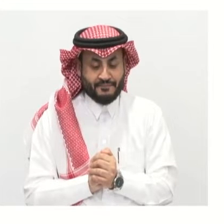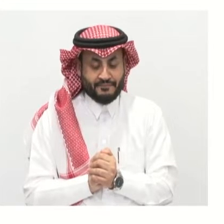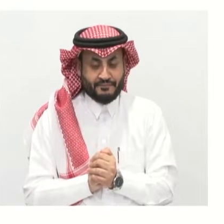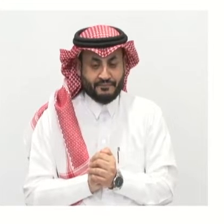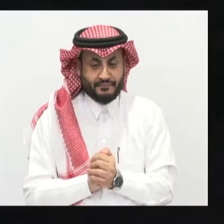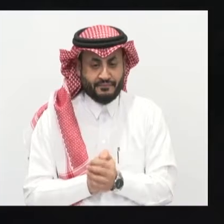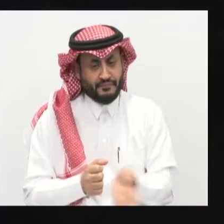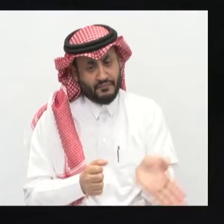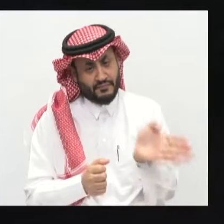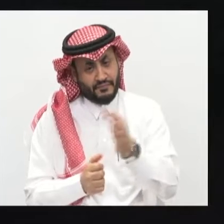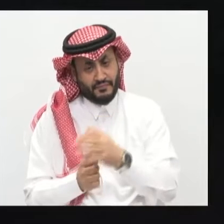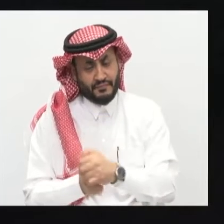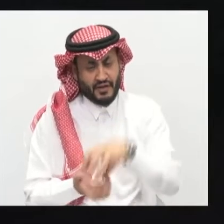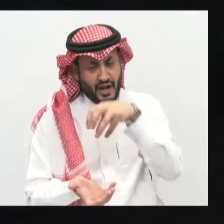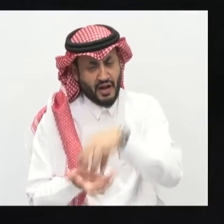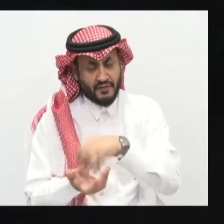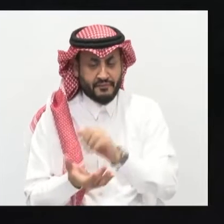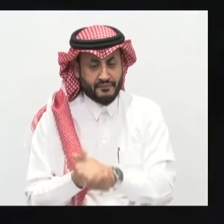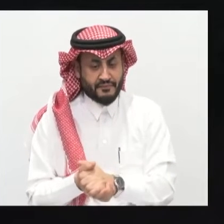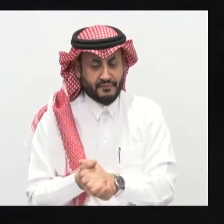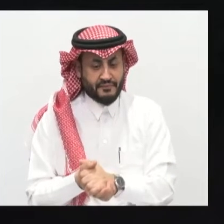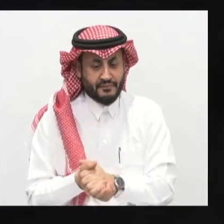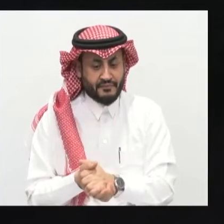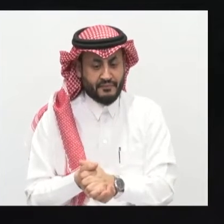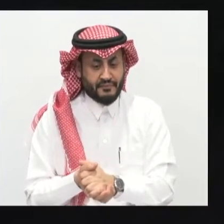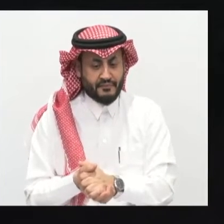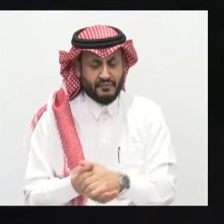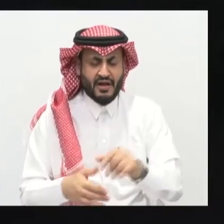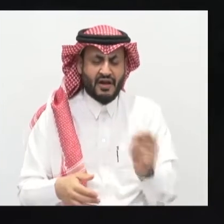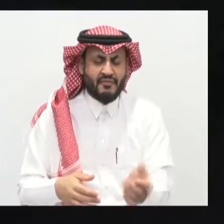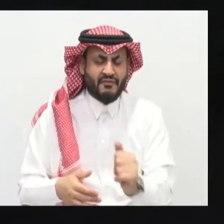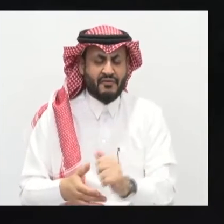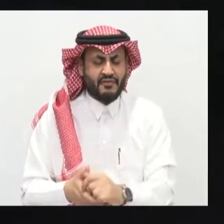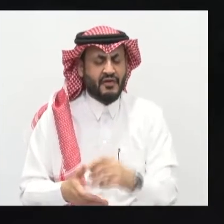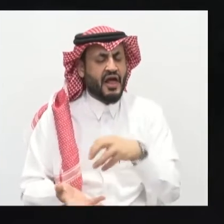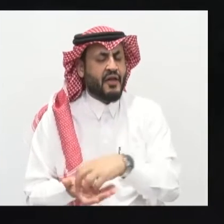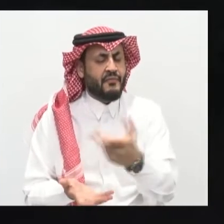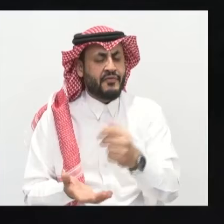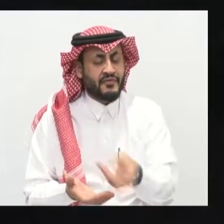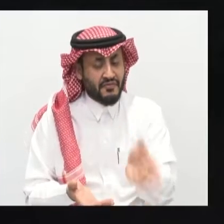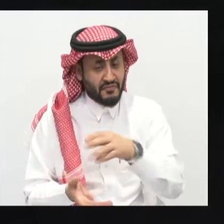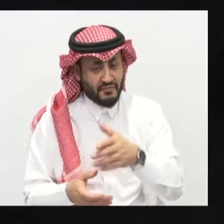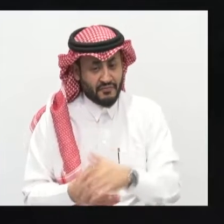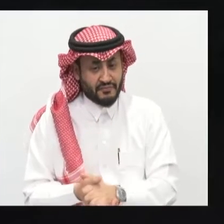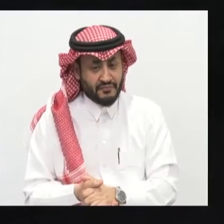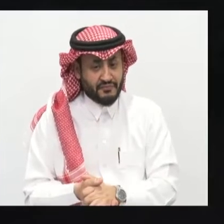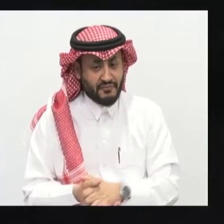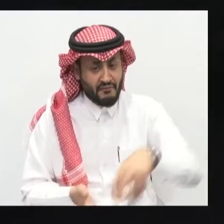And there's also a place. We might not have a place to write it down. What is that place? Where are they